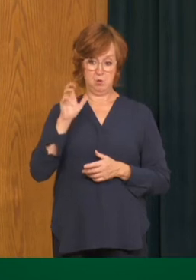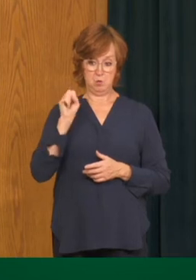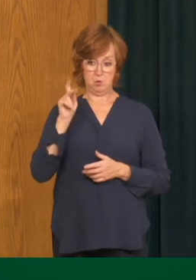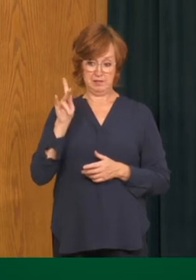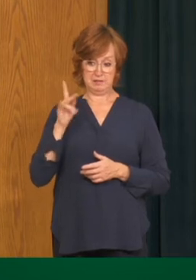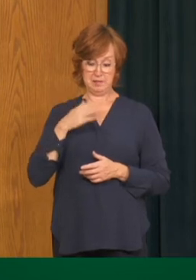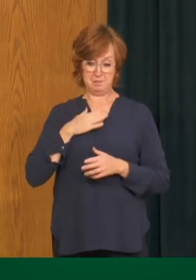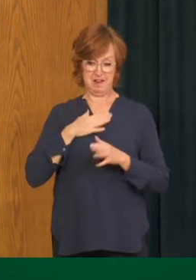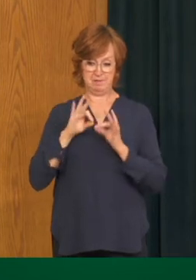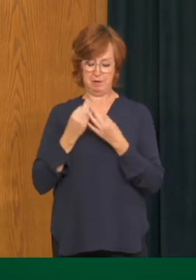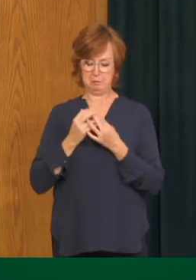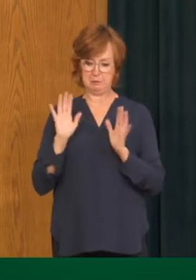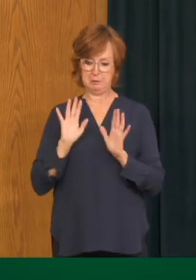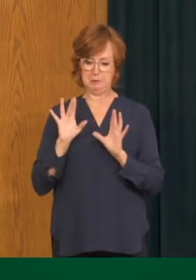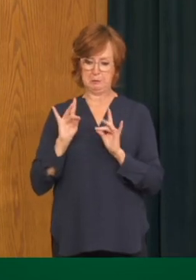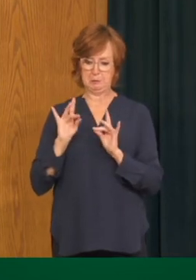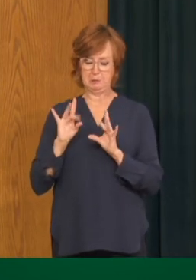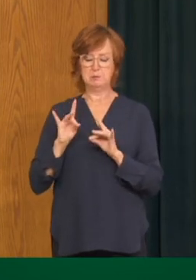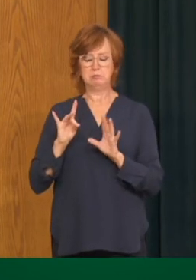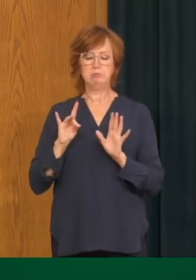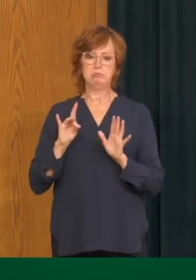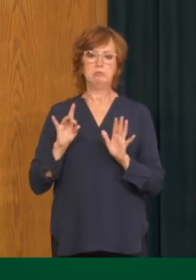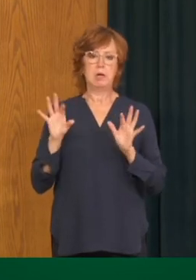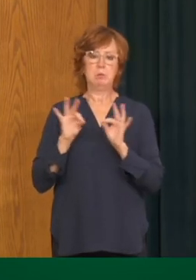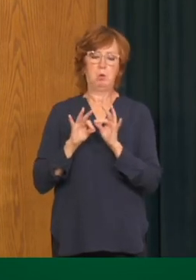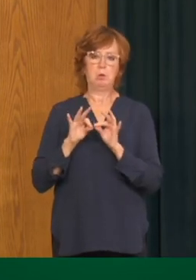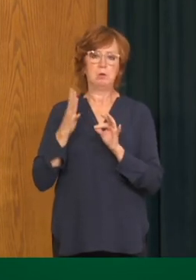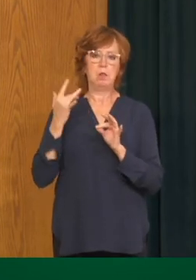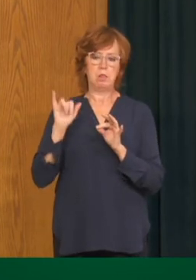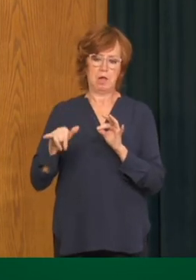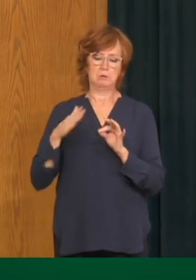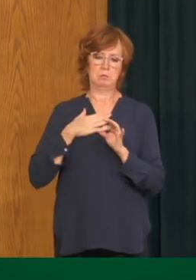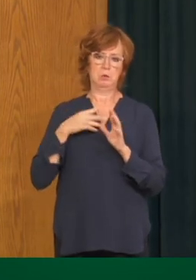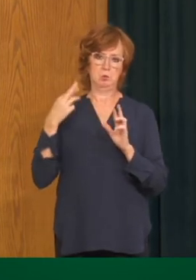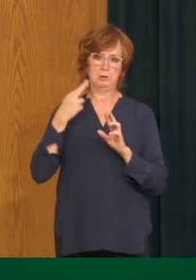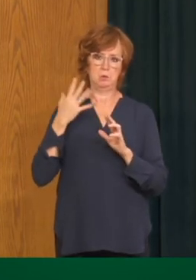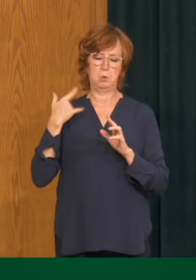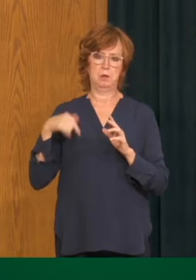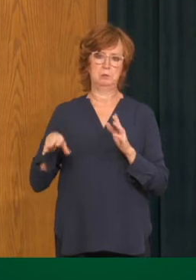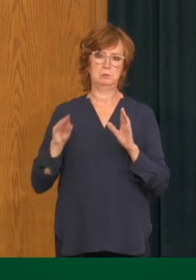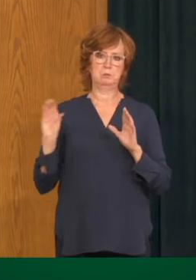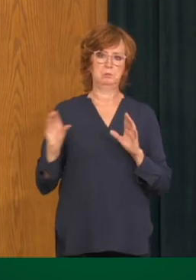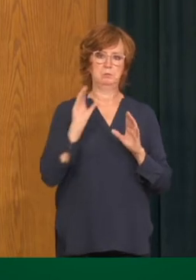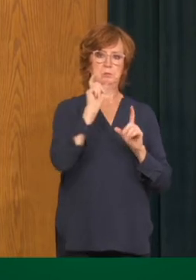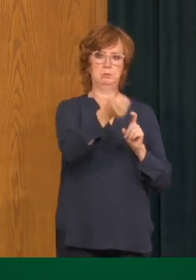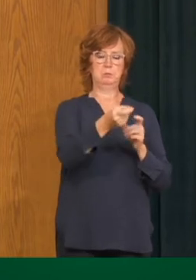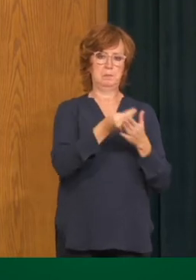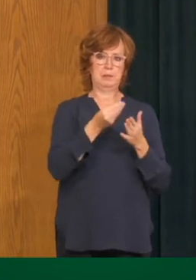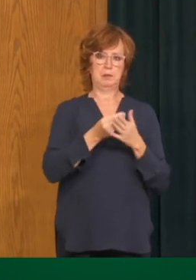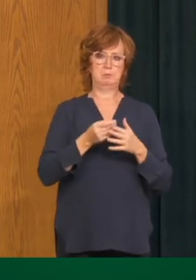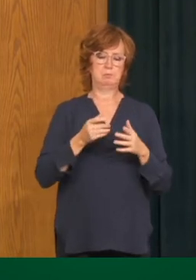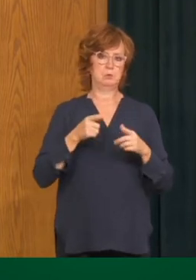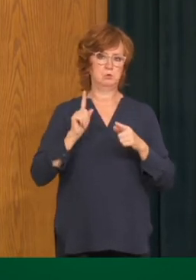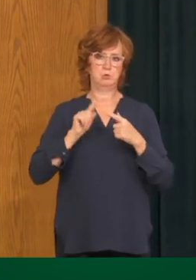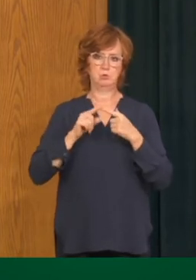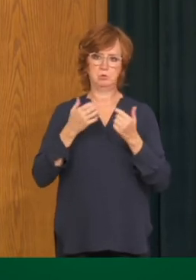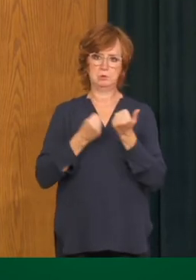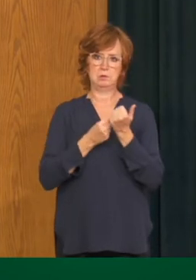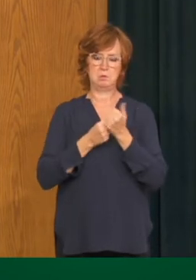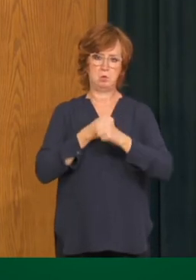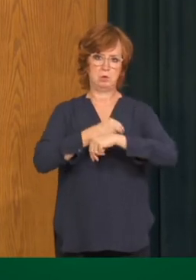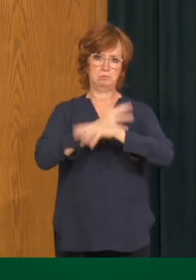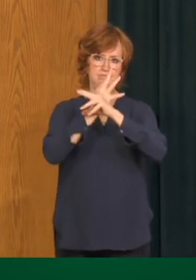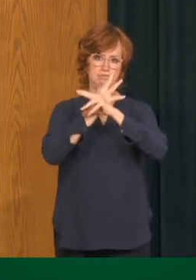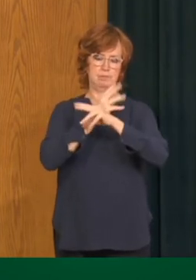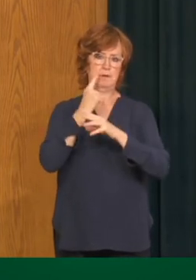family. That's why we have provided a portion of this funding to ensure that we are bolstering our distance learning options here in